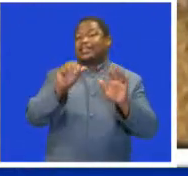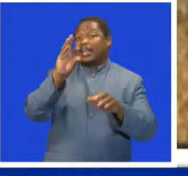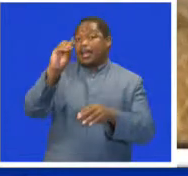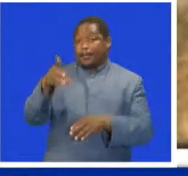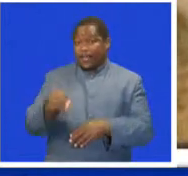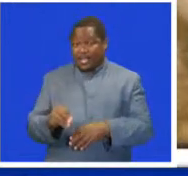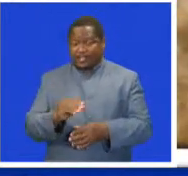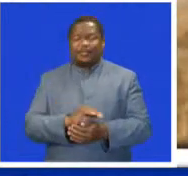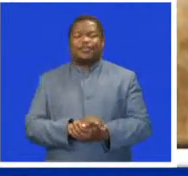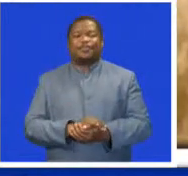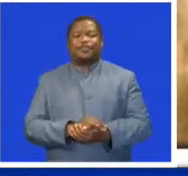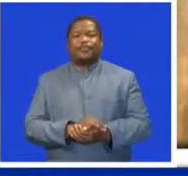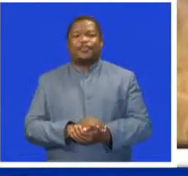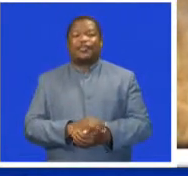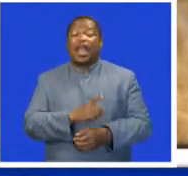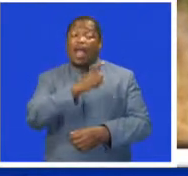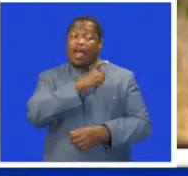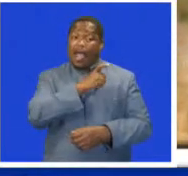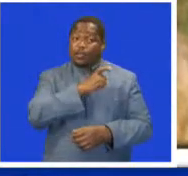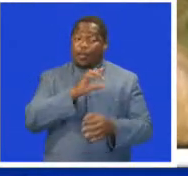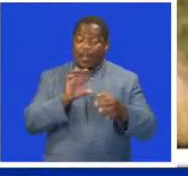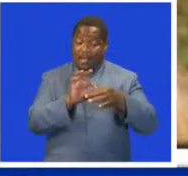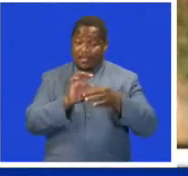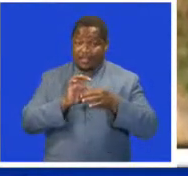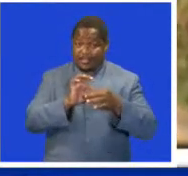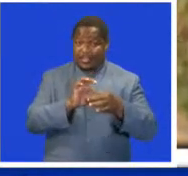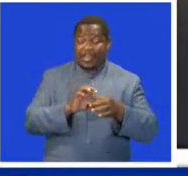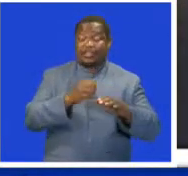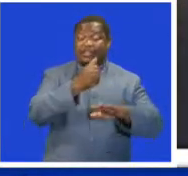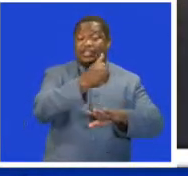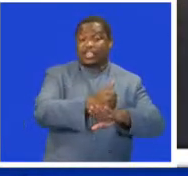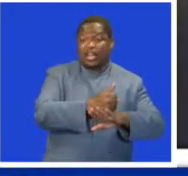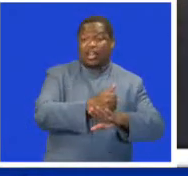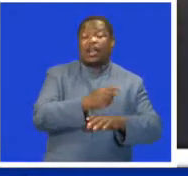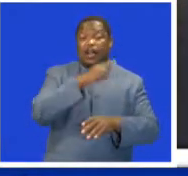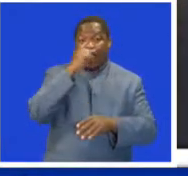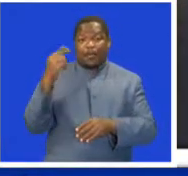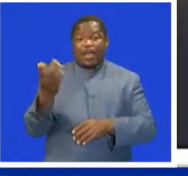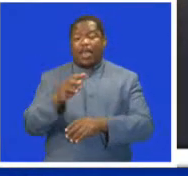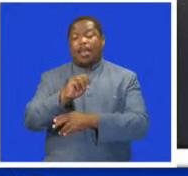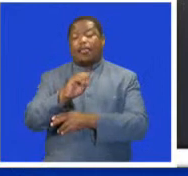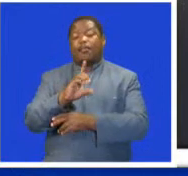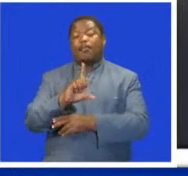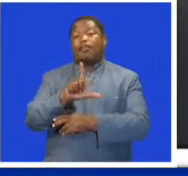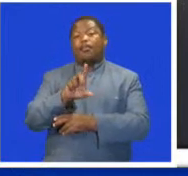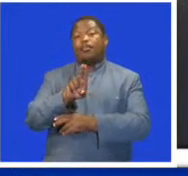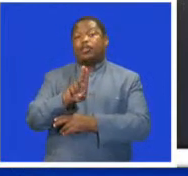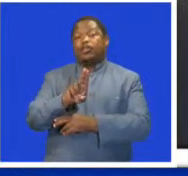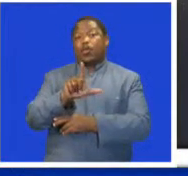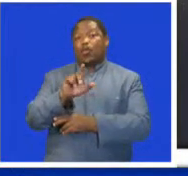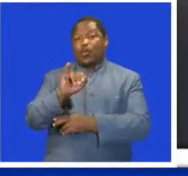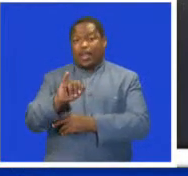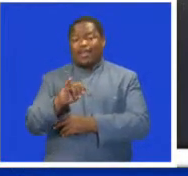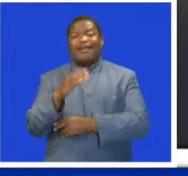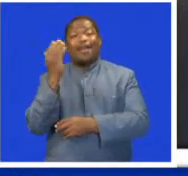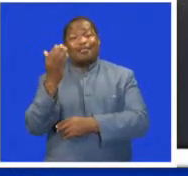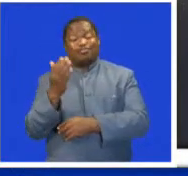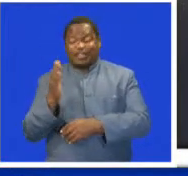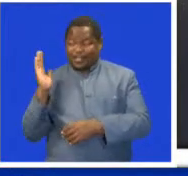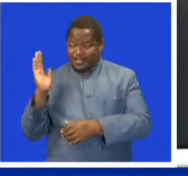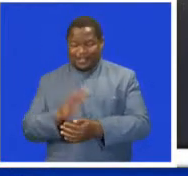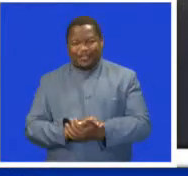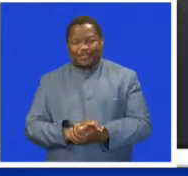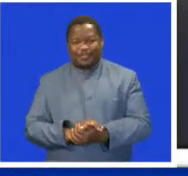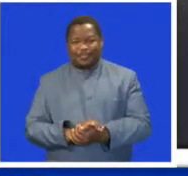Bongani Mdluli uthi bayinhlangano bayakwemukela lokhu. Inhlangano siyethemba lokuthi sicabangela ukuthi